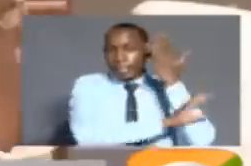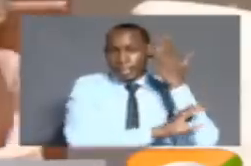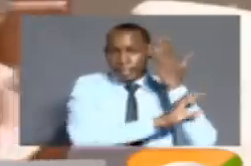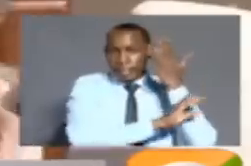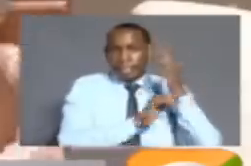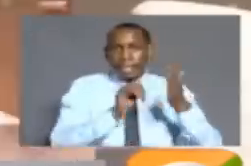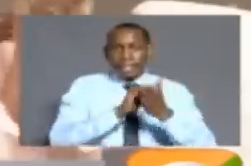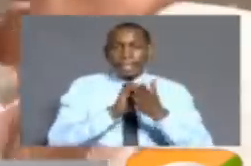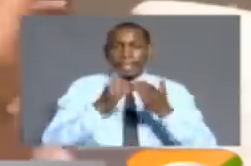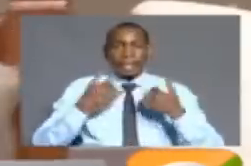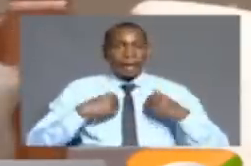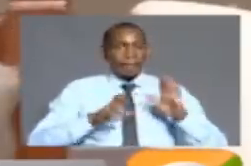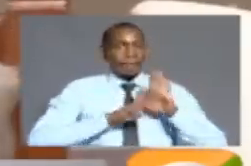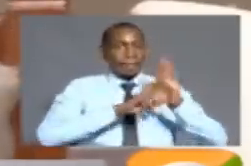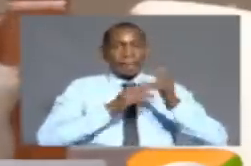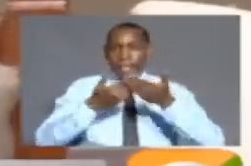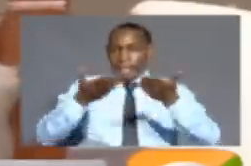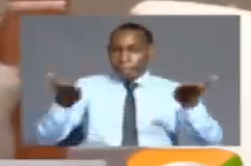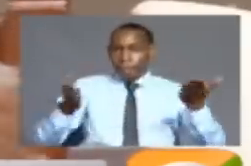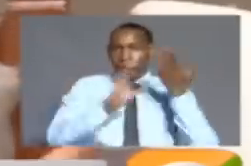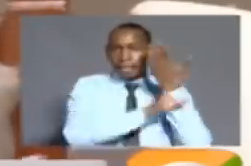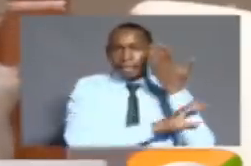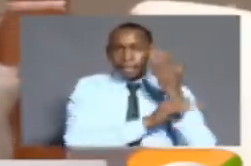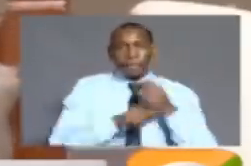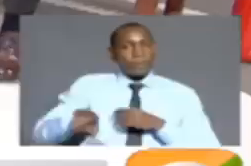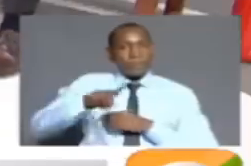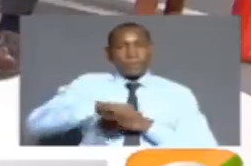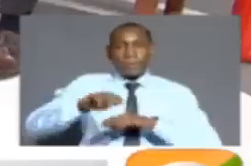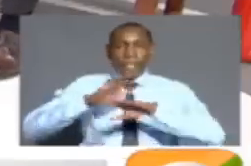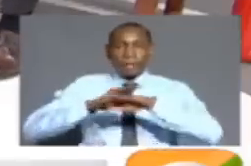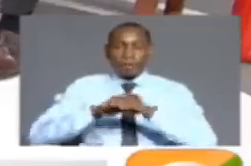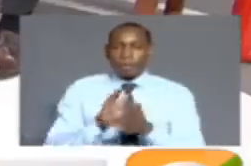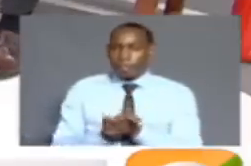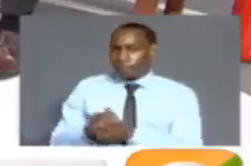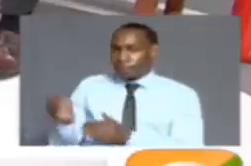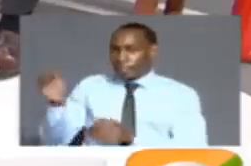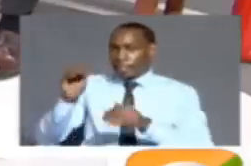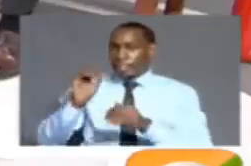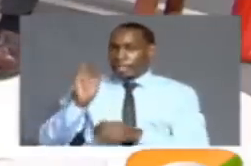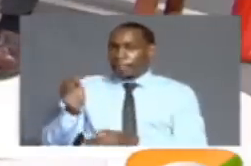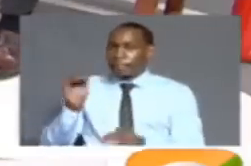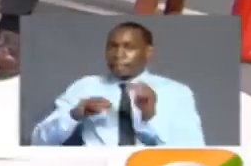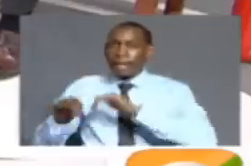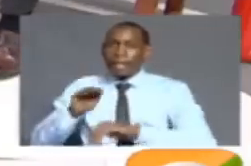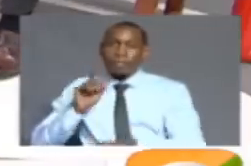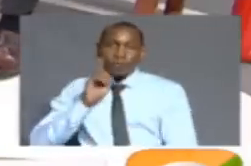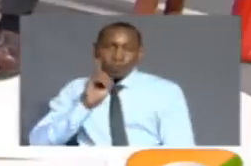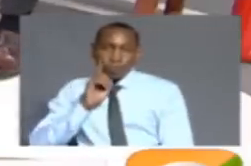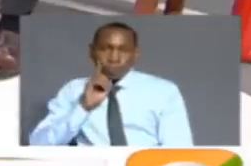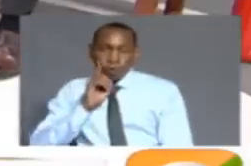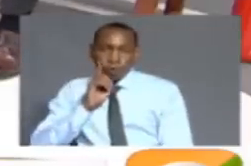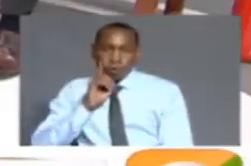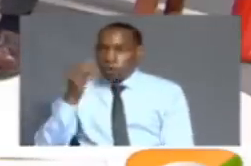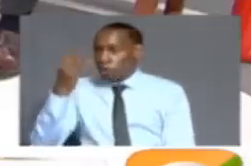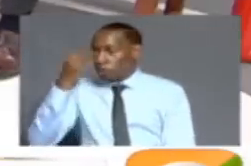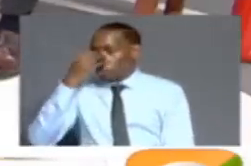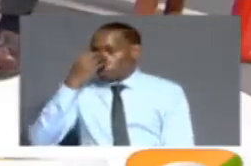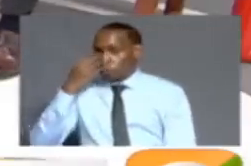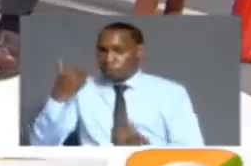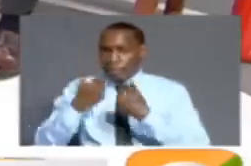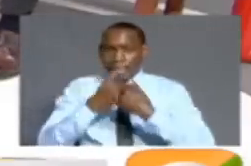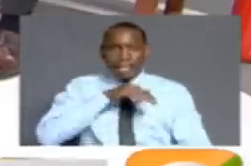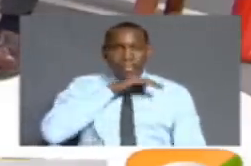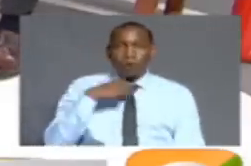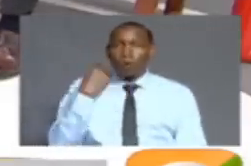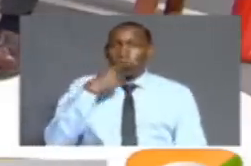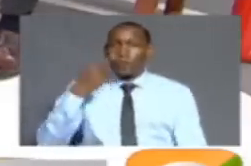and that has representation in every corner for of this country, sake, and we are good. If the election was held tomorrow, William Ruto, Raila Odinga,